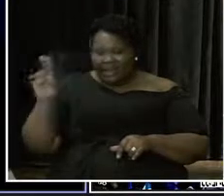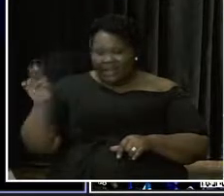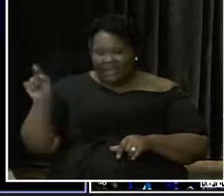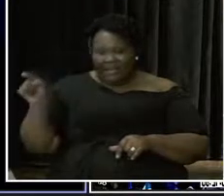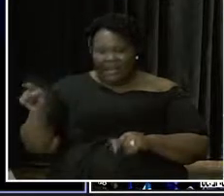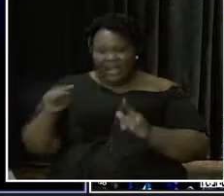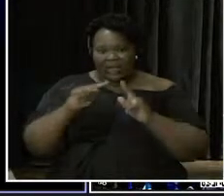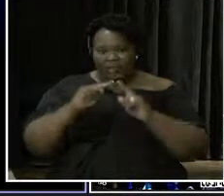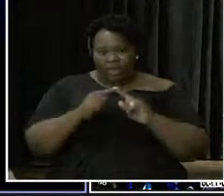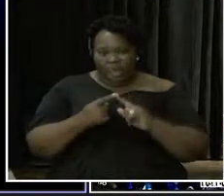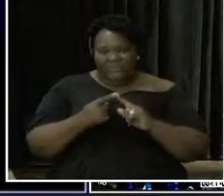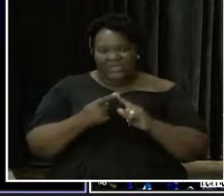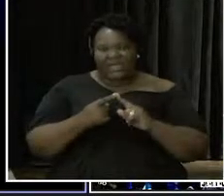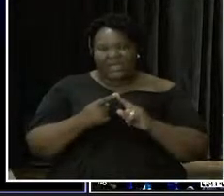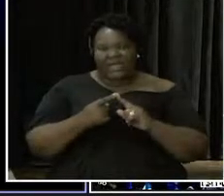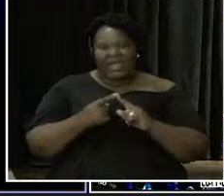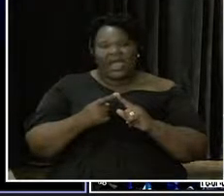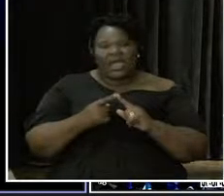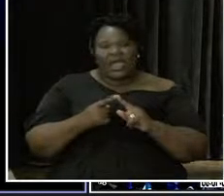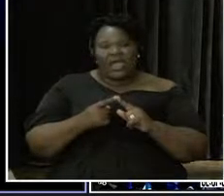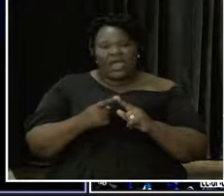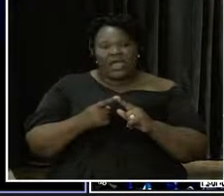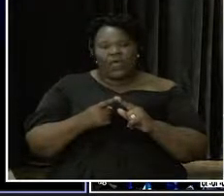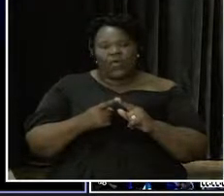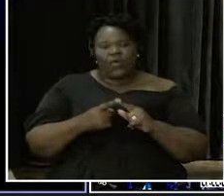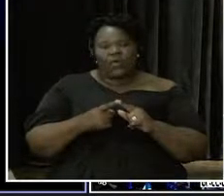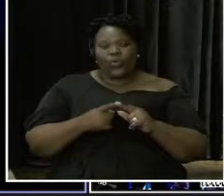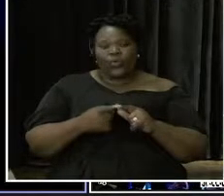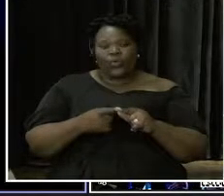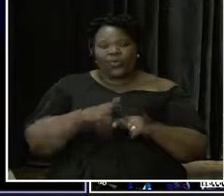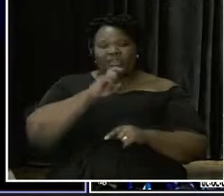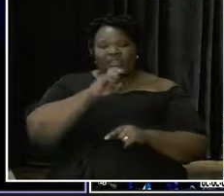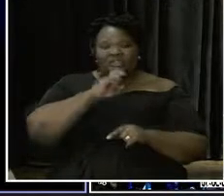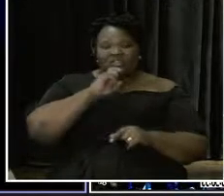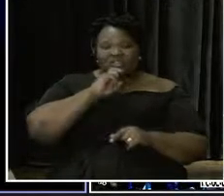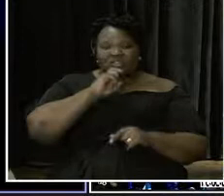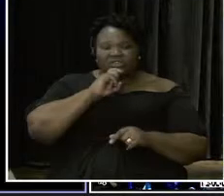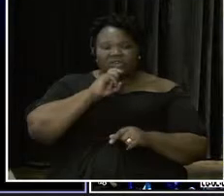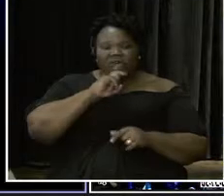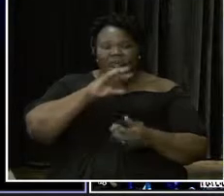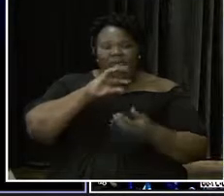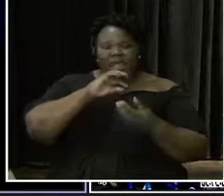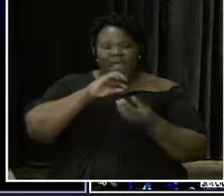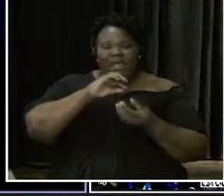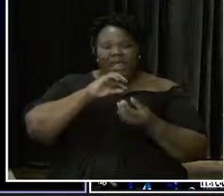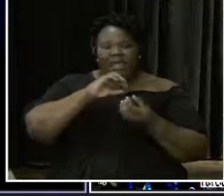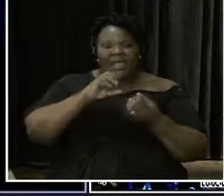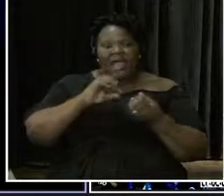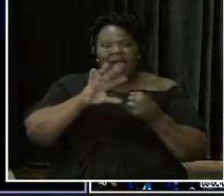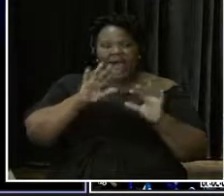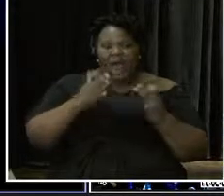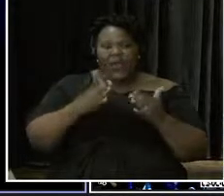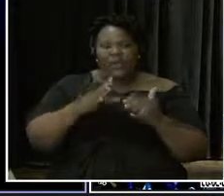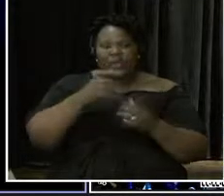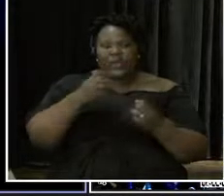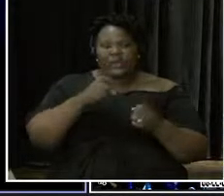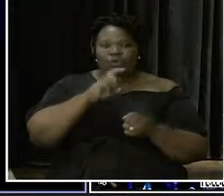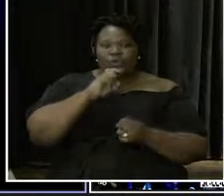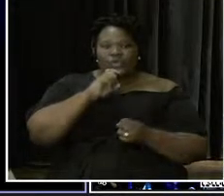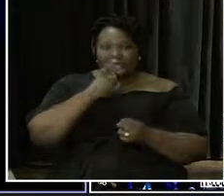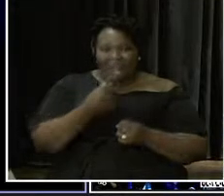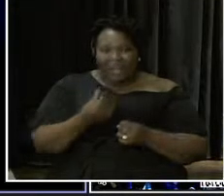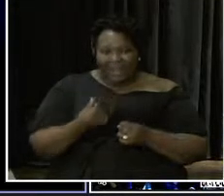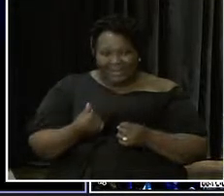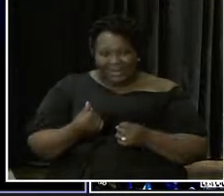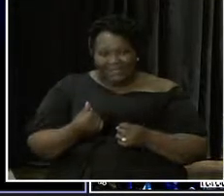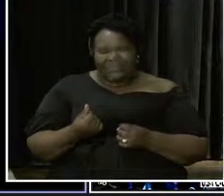is that in terms of expenditure, when it comes to the adjustments that we are talking about here on the additional capital budget